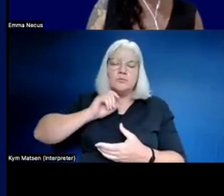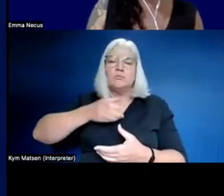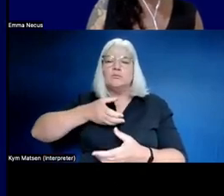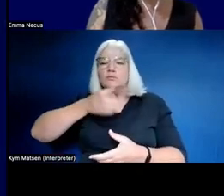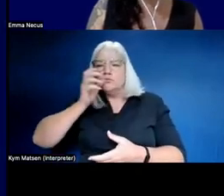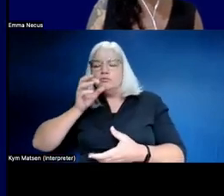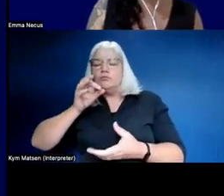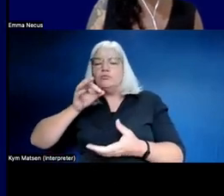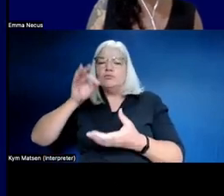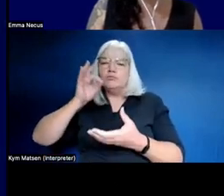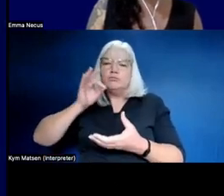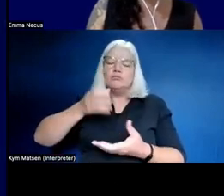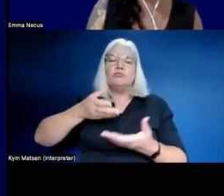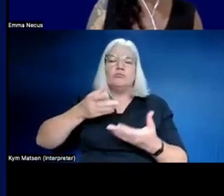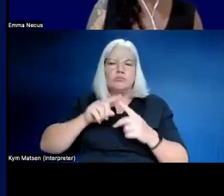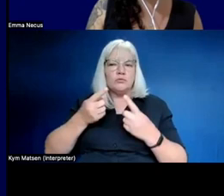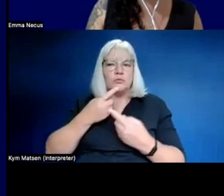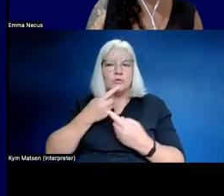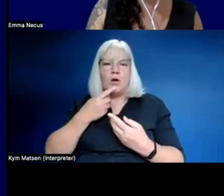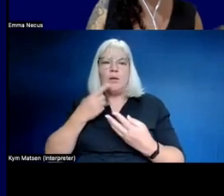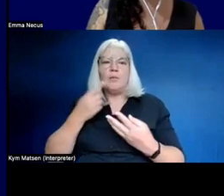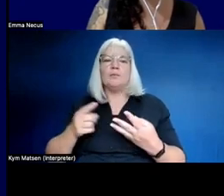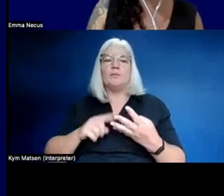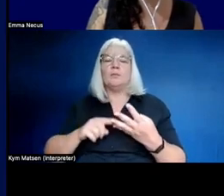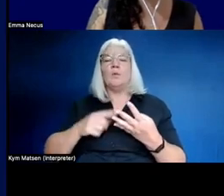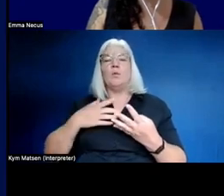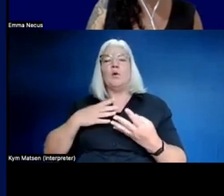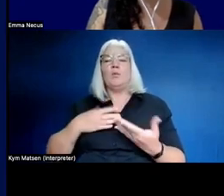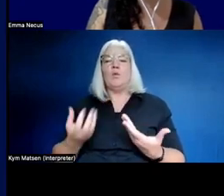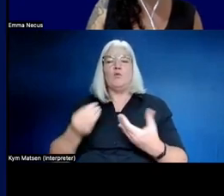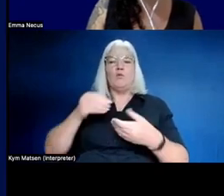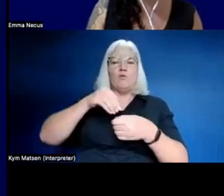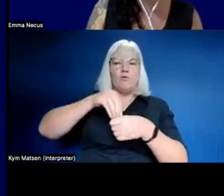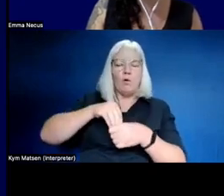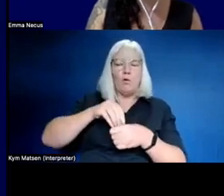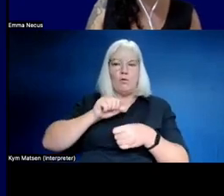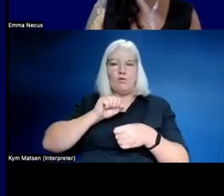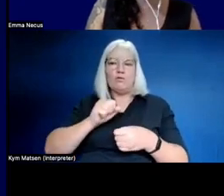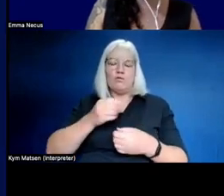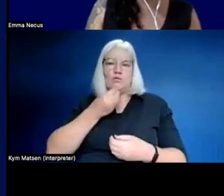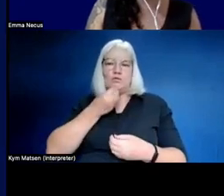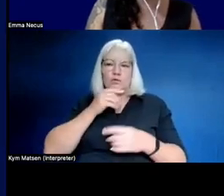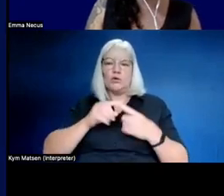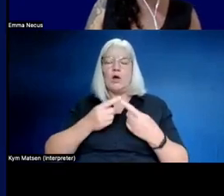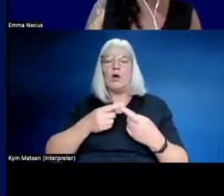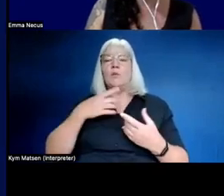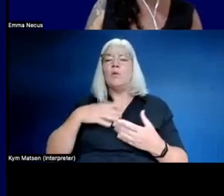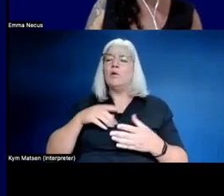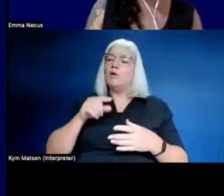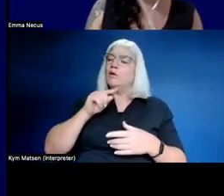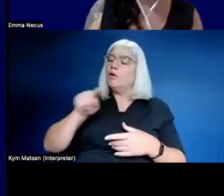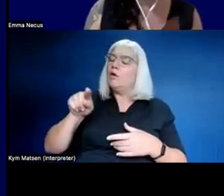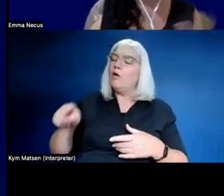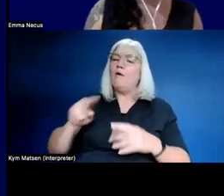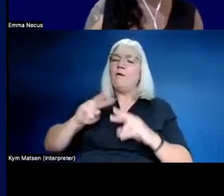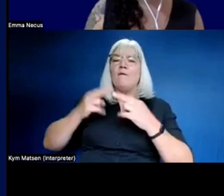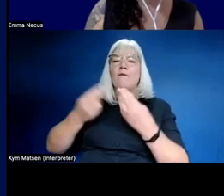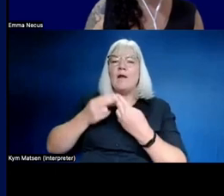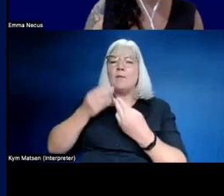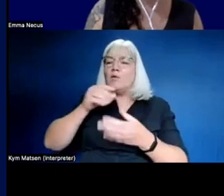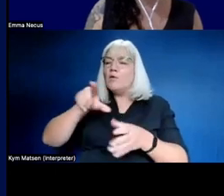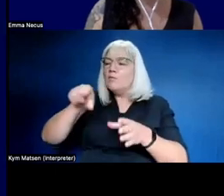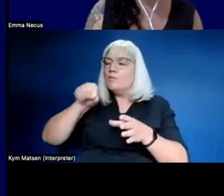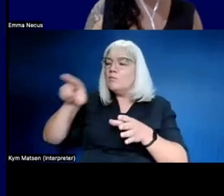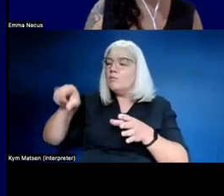make her an active participant in Mealtimes, we're going to help her make choices from family foods as well as the foods that she likes. All this